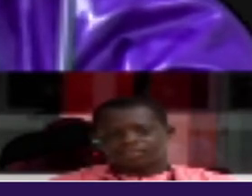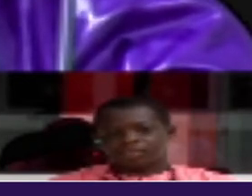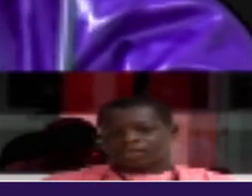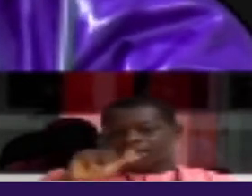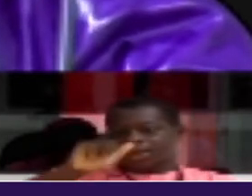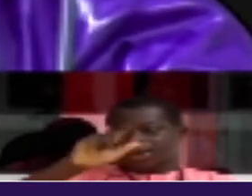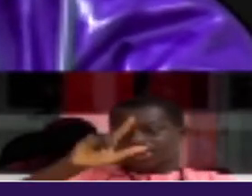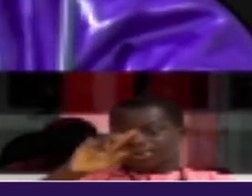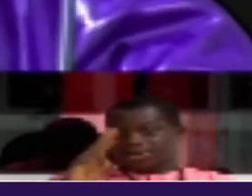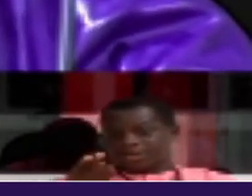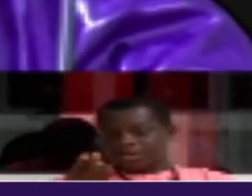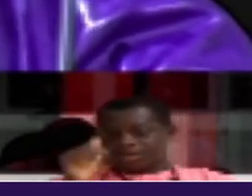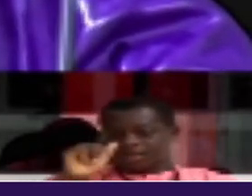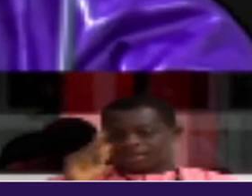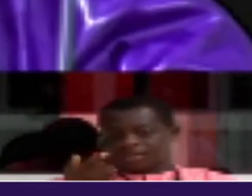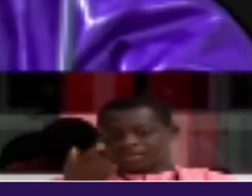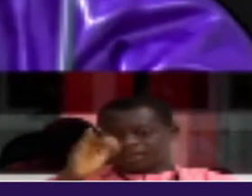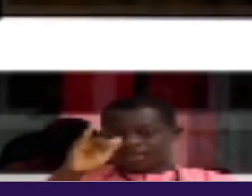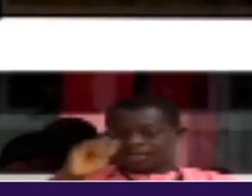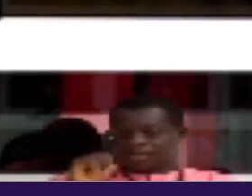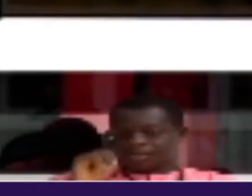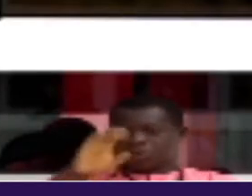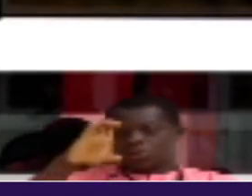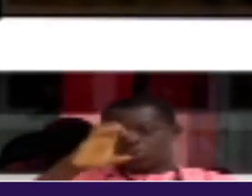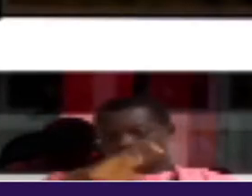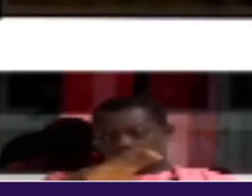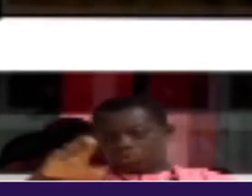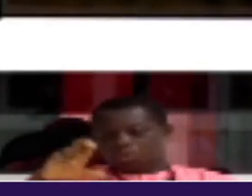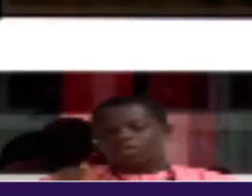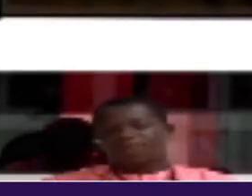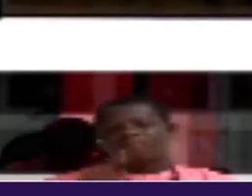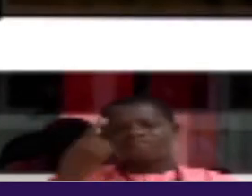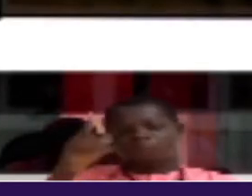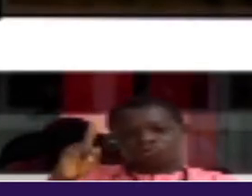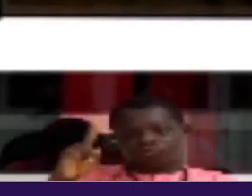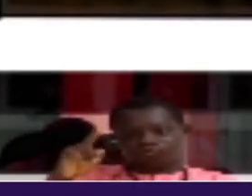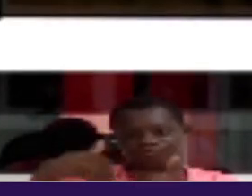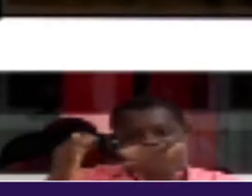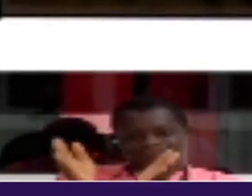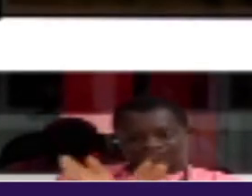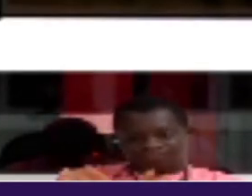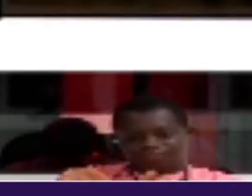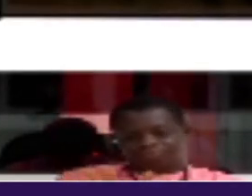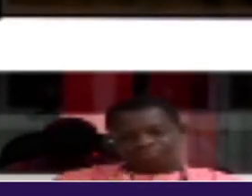Alaji Chor? No, Alaji Chor was part of the first batch.